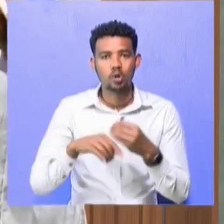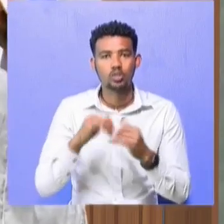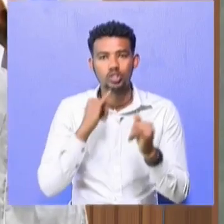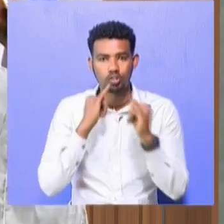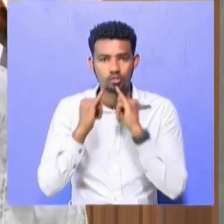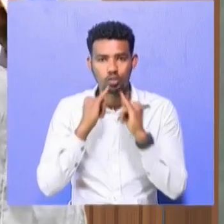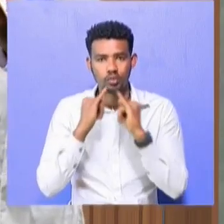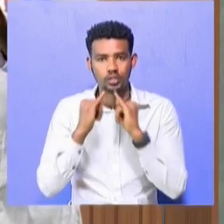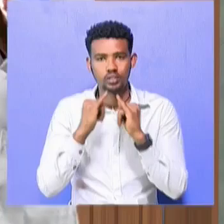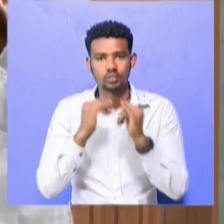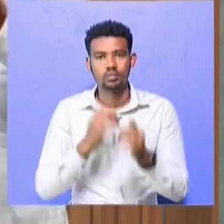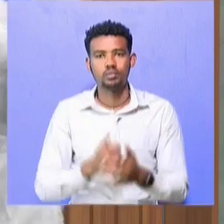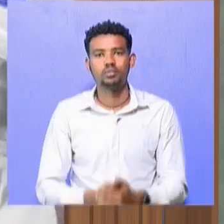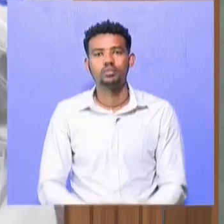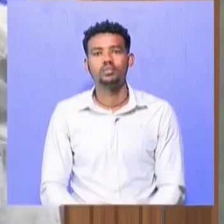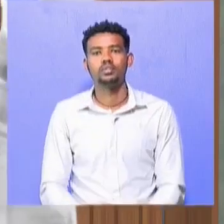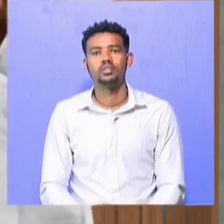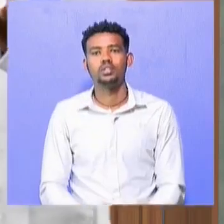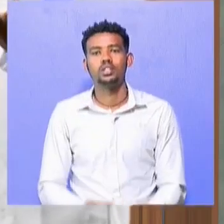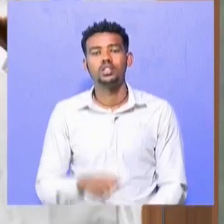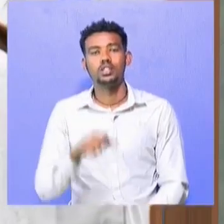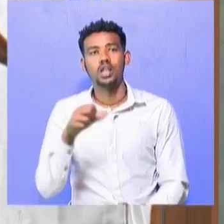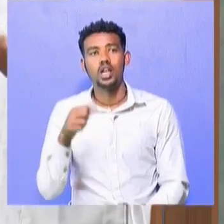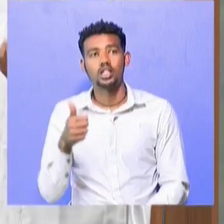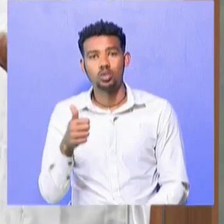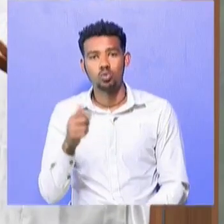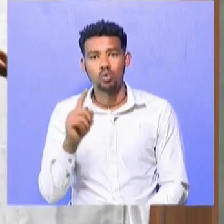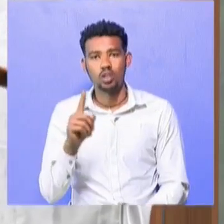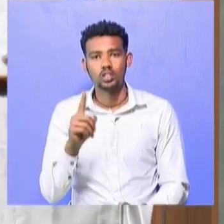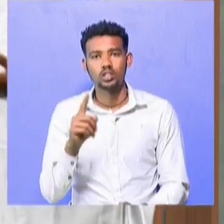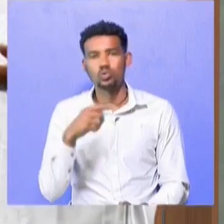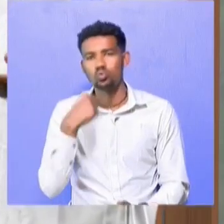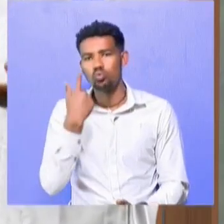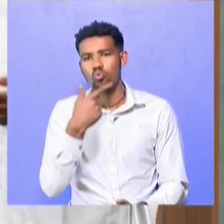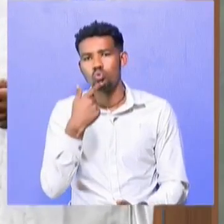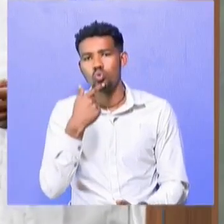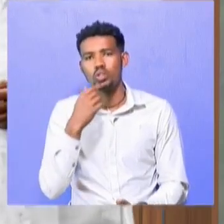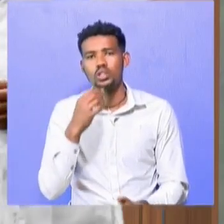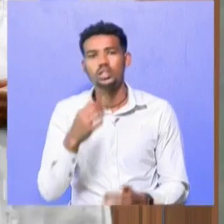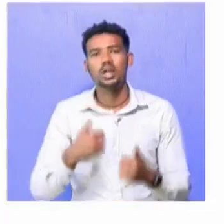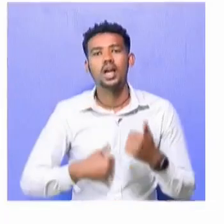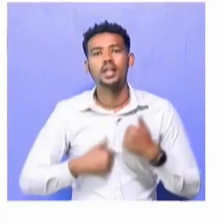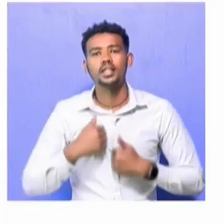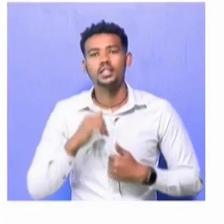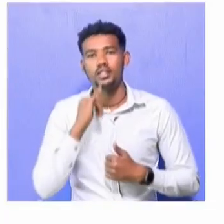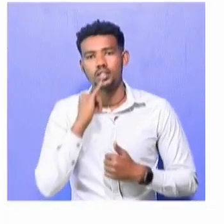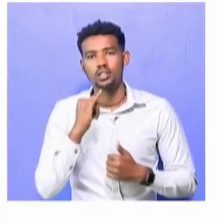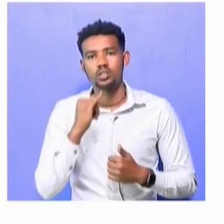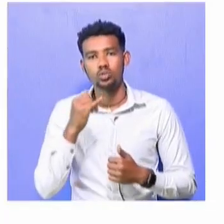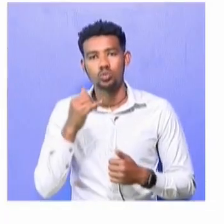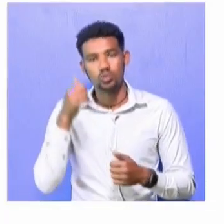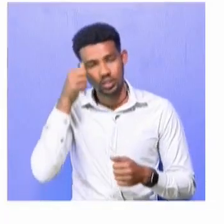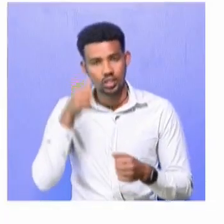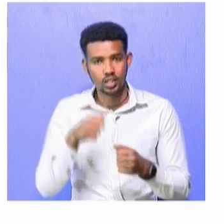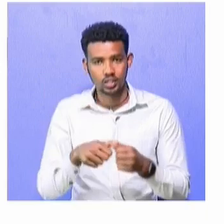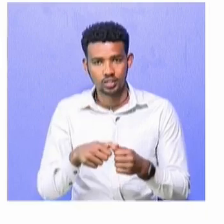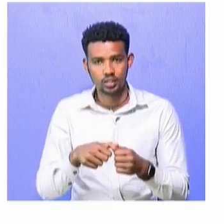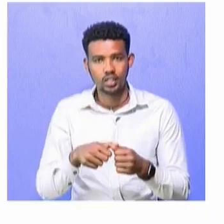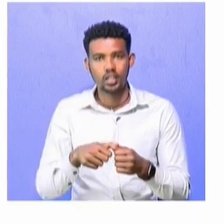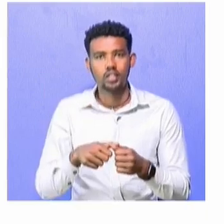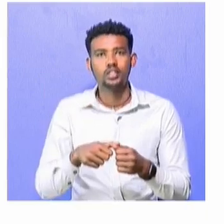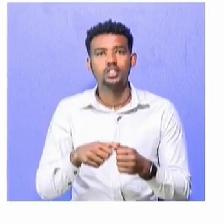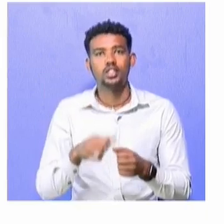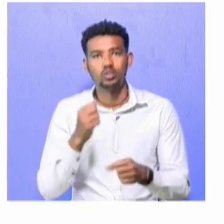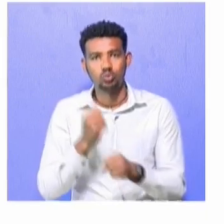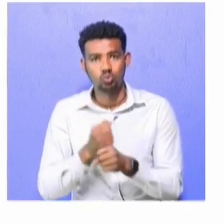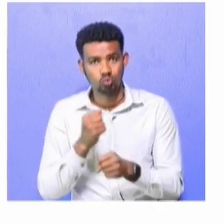information. And the other one that is, who were the addresses? Does it concern the staff